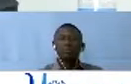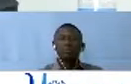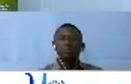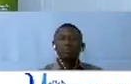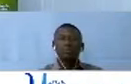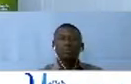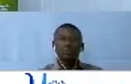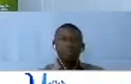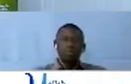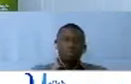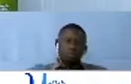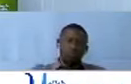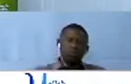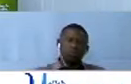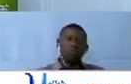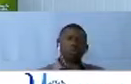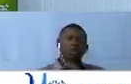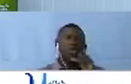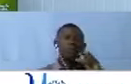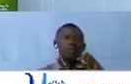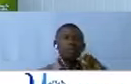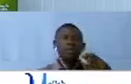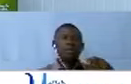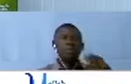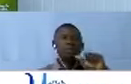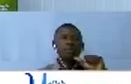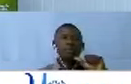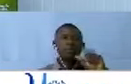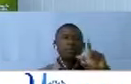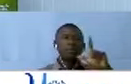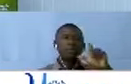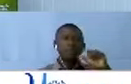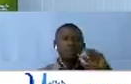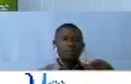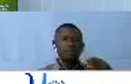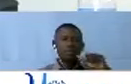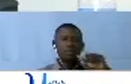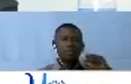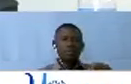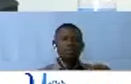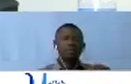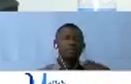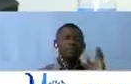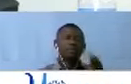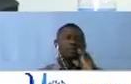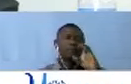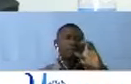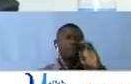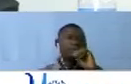My OC, Malamin Cisse. Na OC, Malamin Cisse. Malamin Cisse.